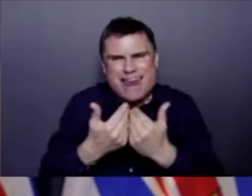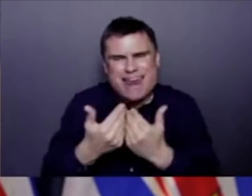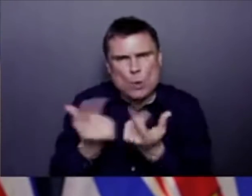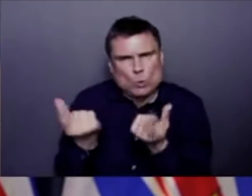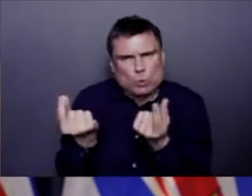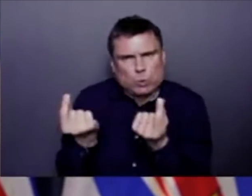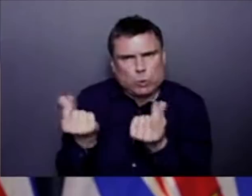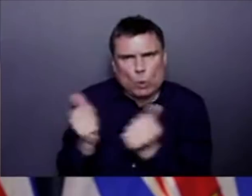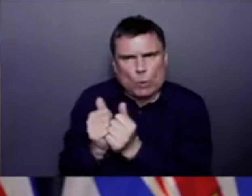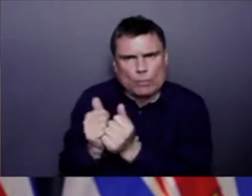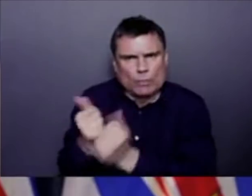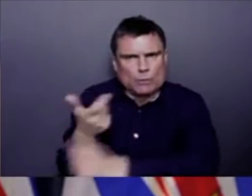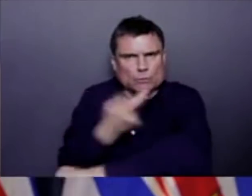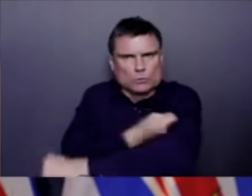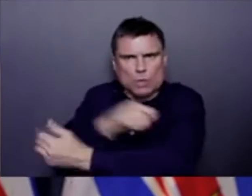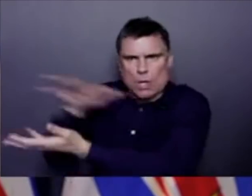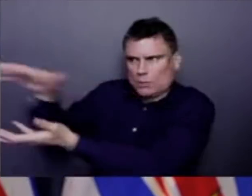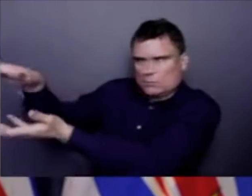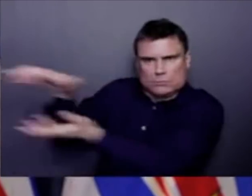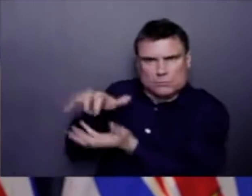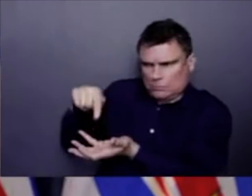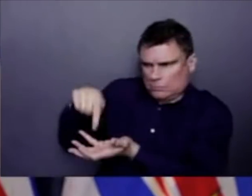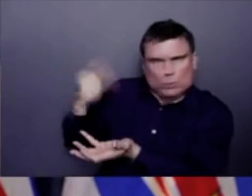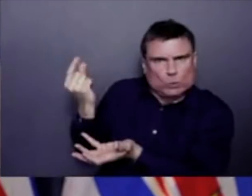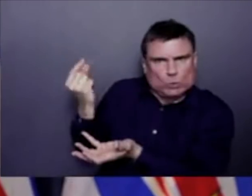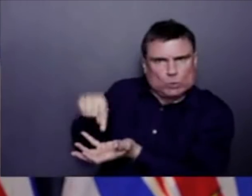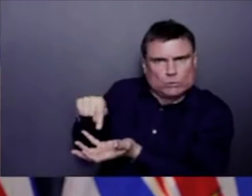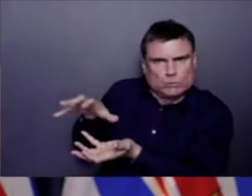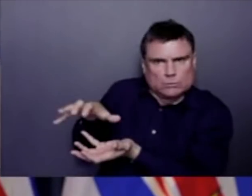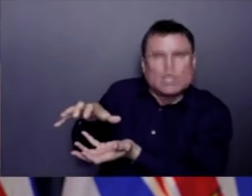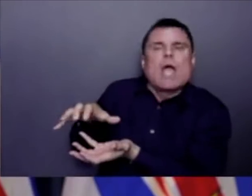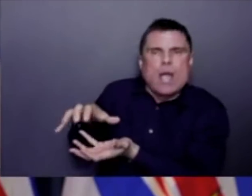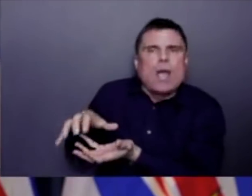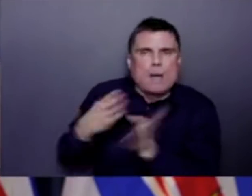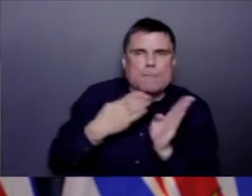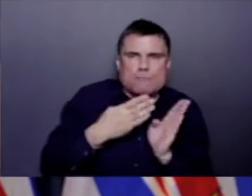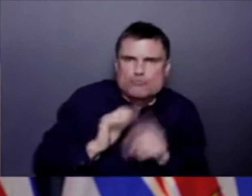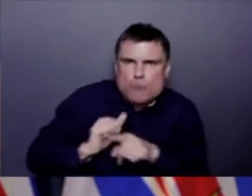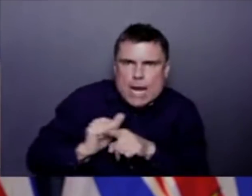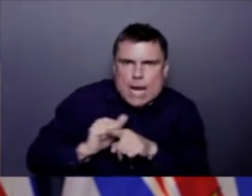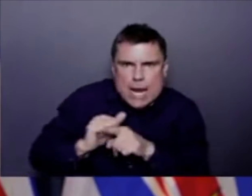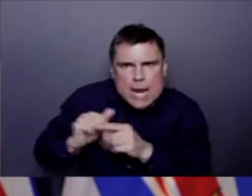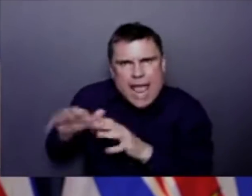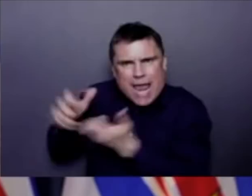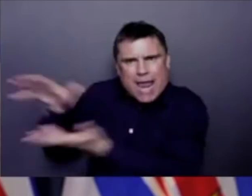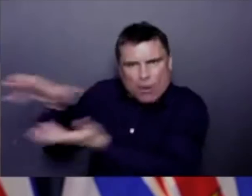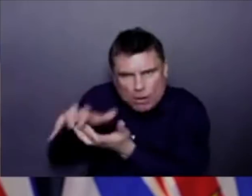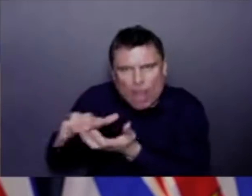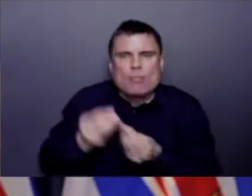that we will have received, in other words, we're not holding it back, will be delivered to people